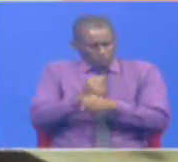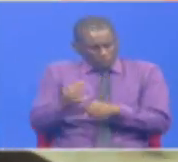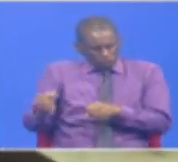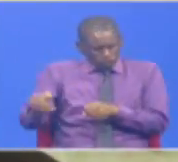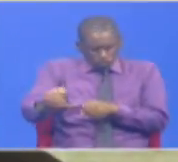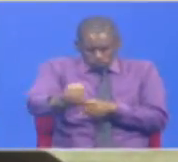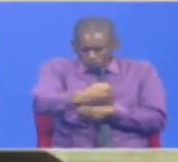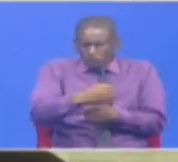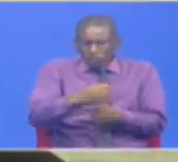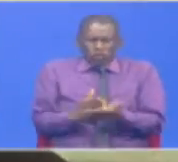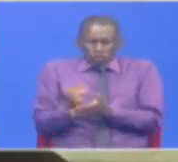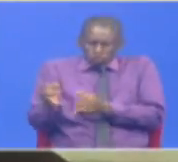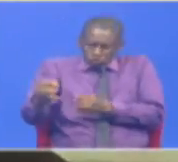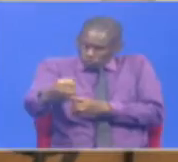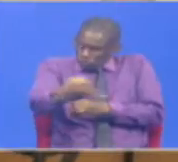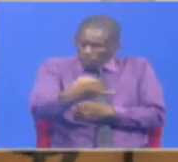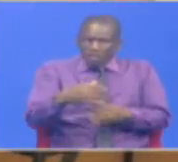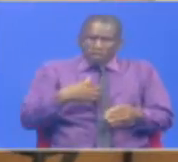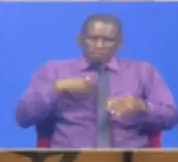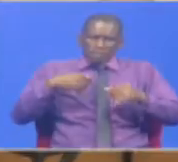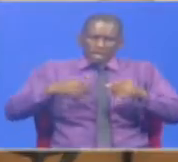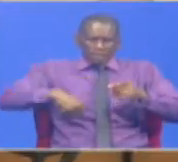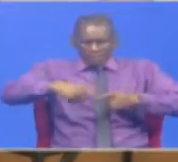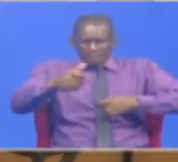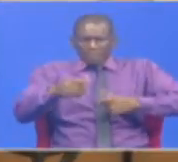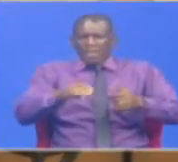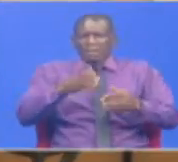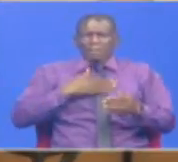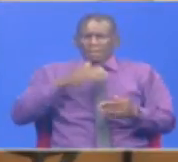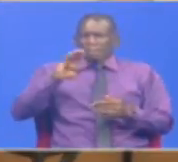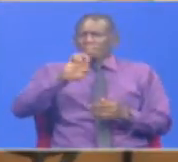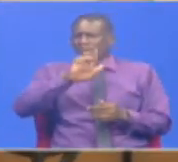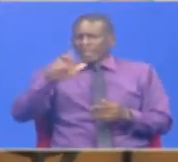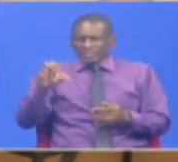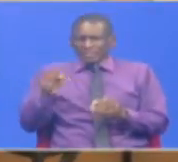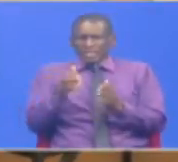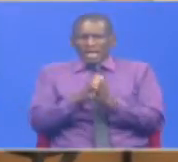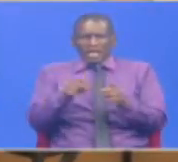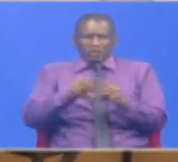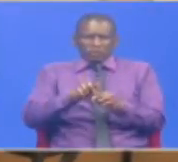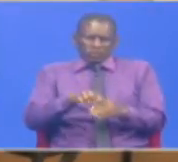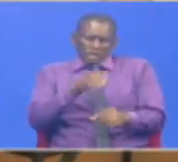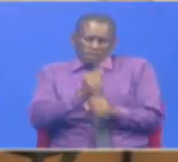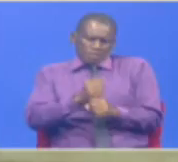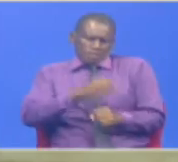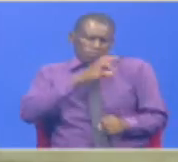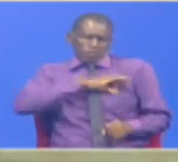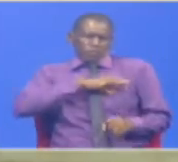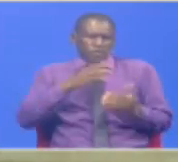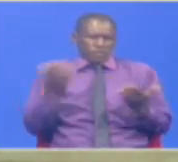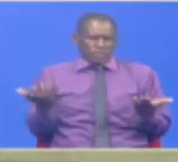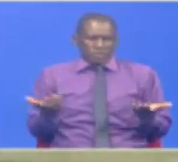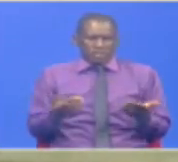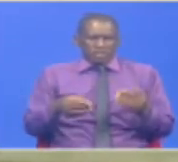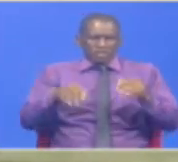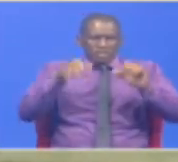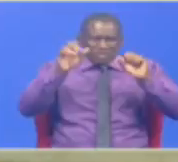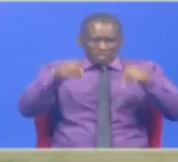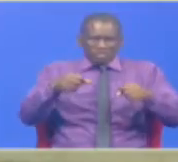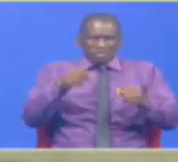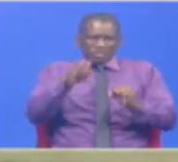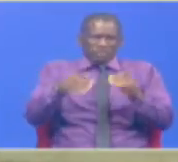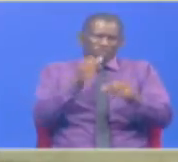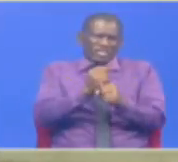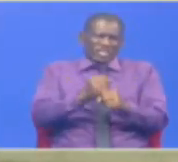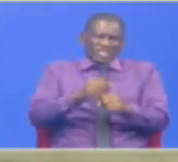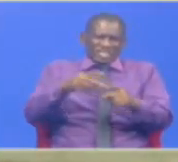it, I'm able to pay my bills, earn a livelihood. Even if I pursued engineering and I